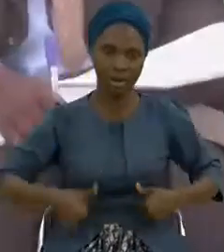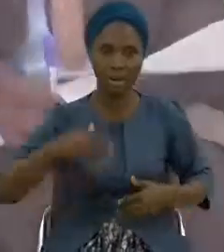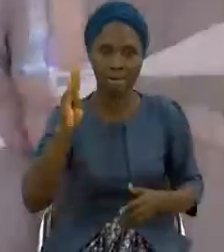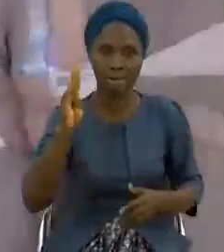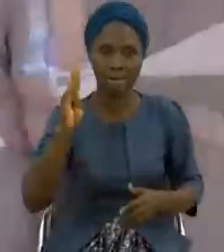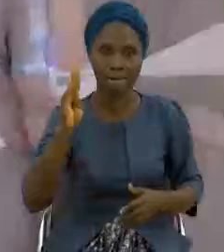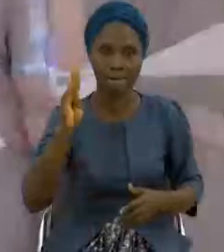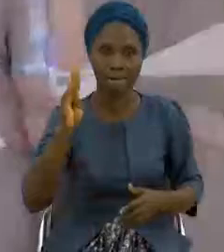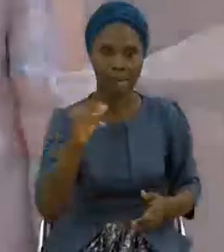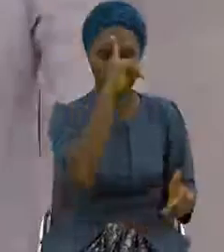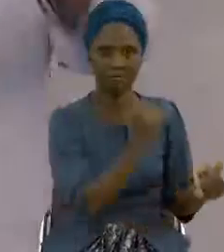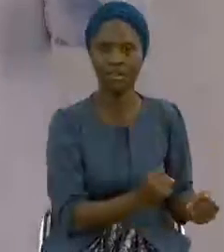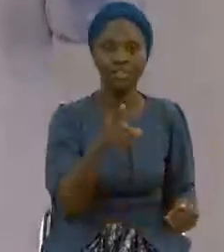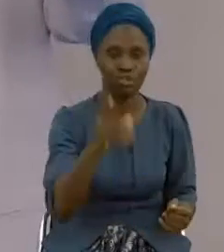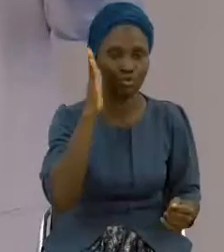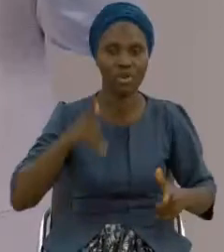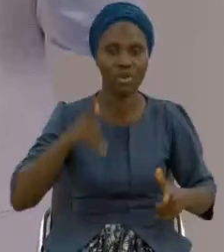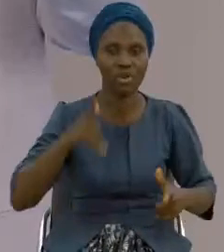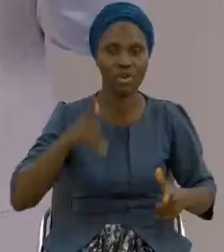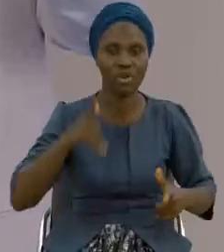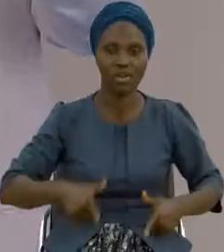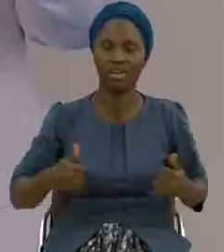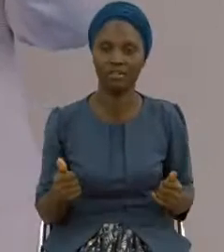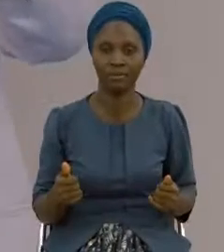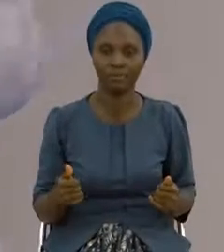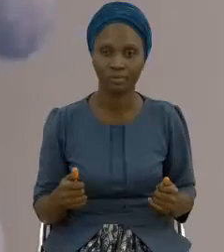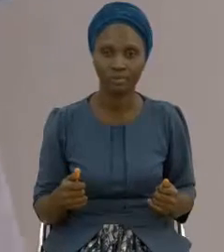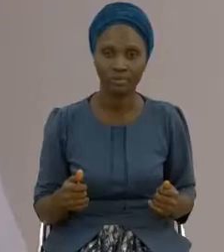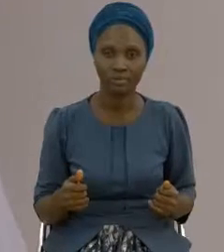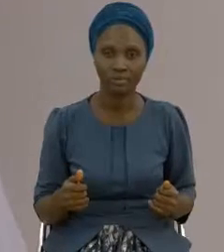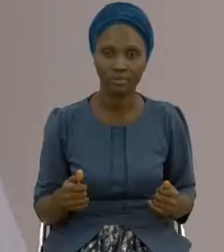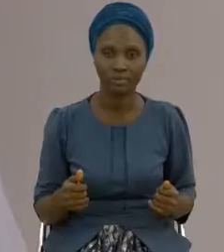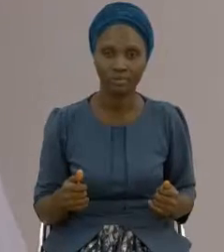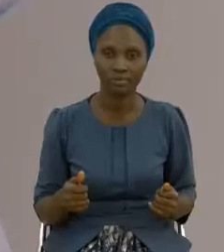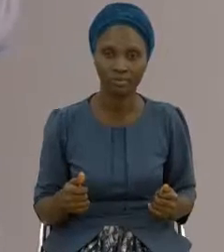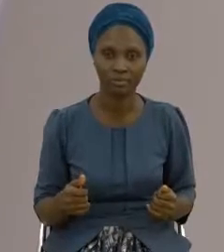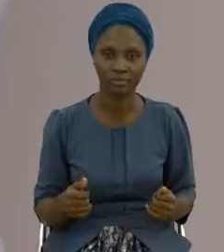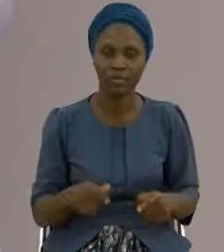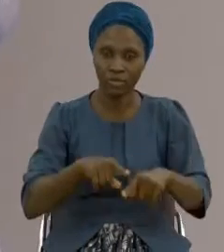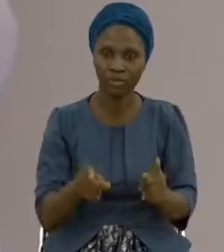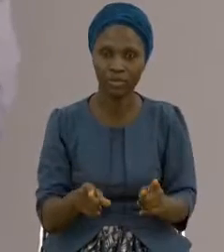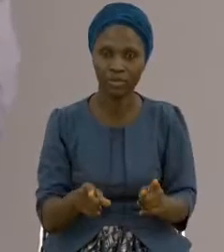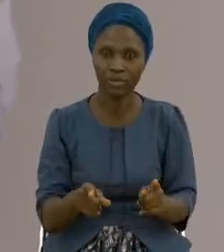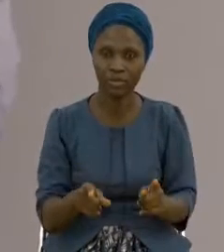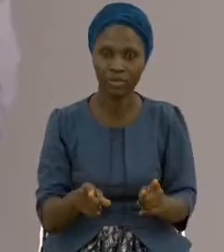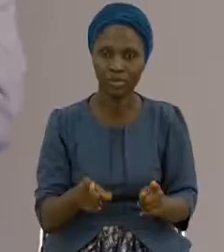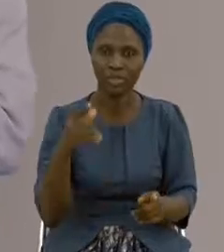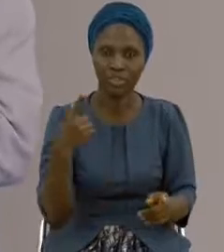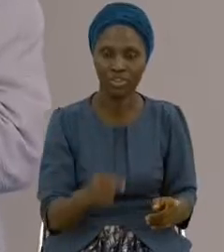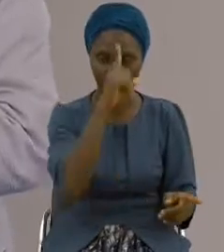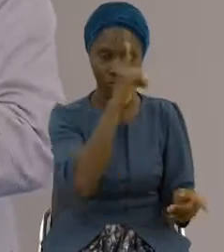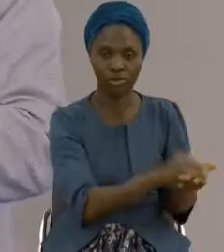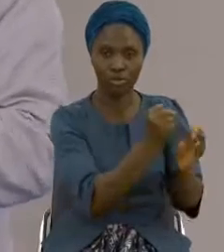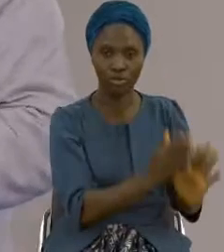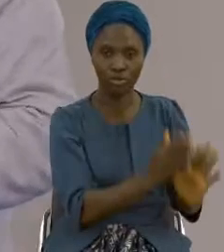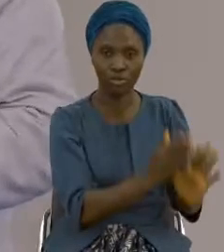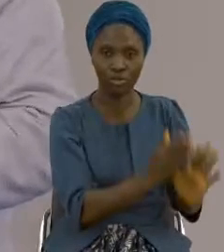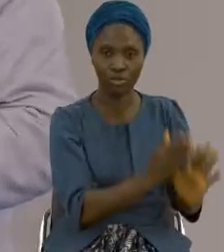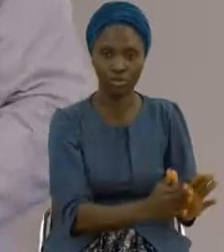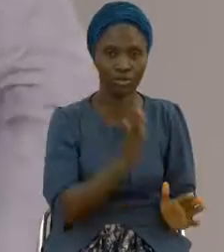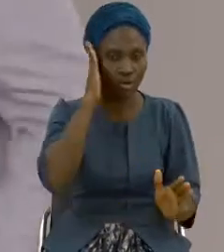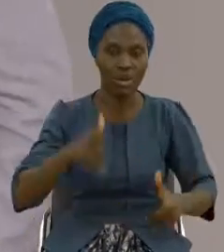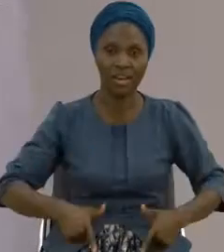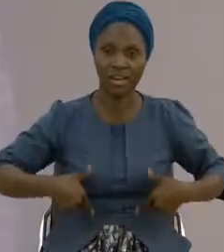life, throwing life, but the just shall live abundant life,